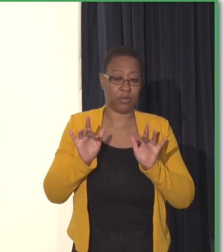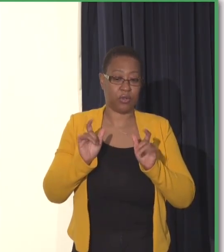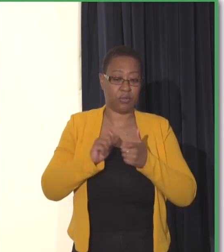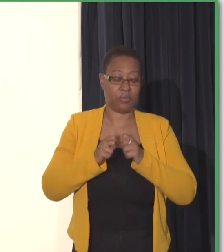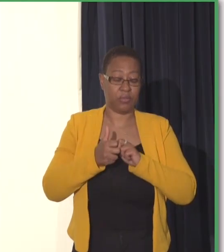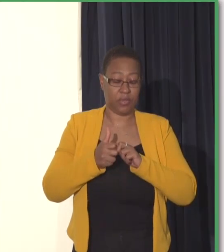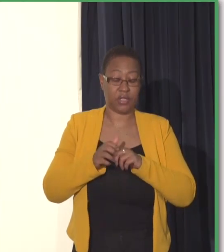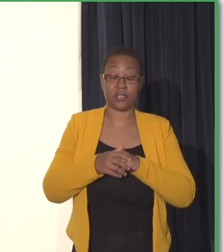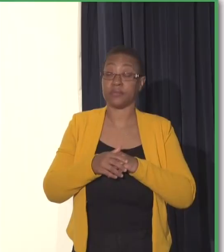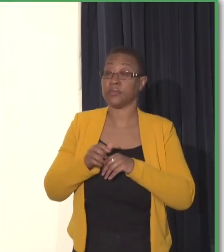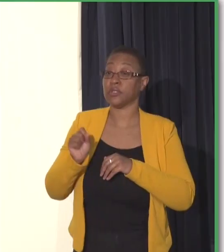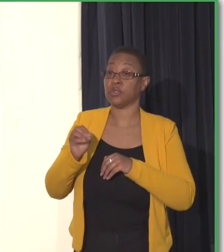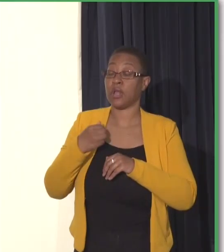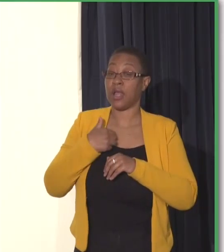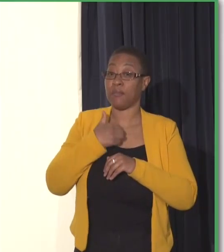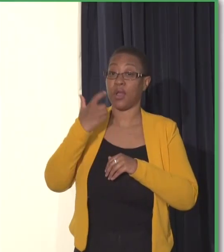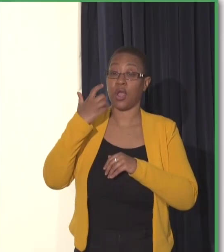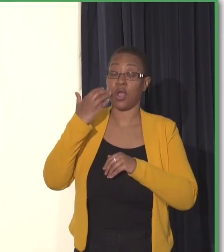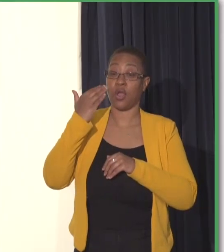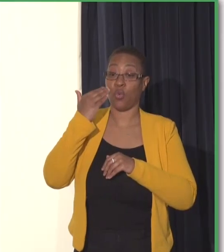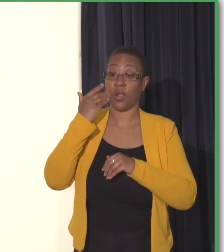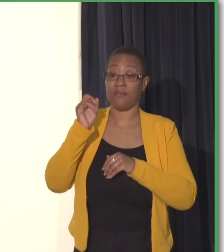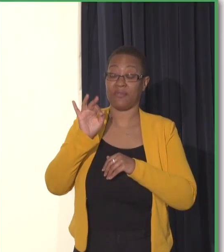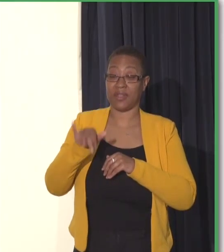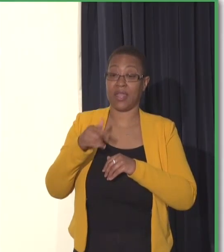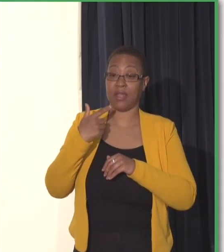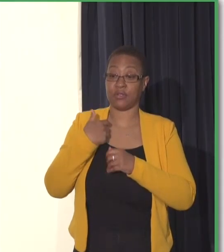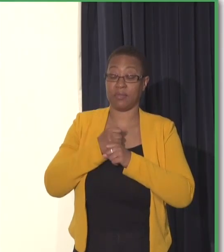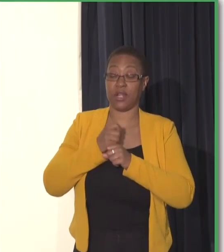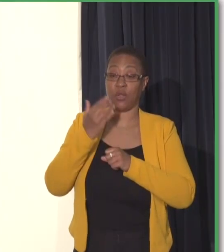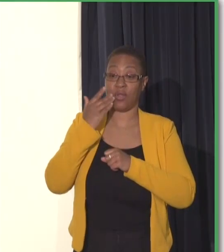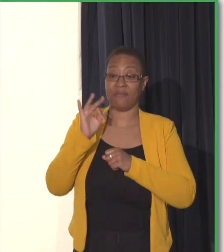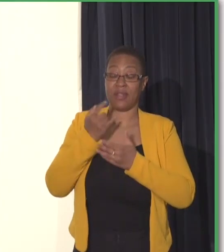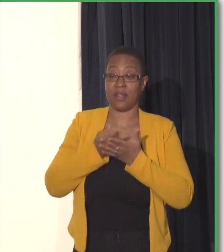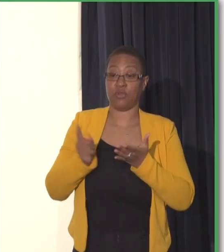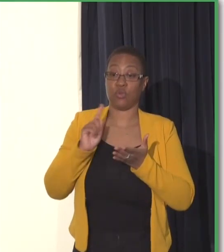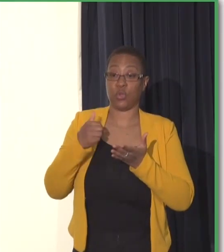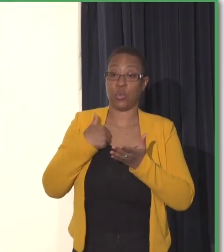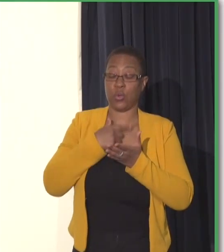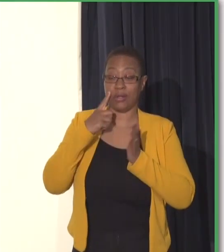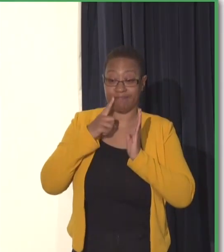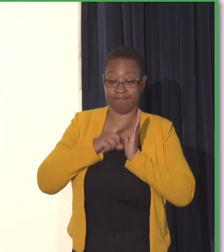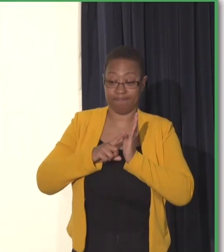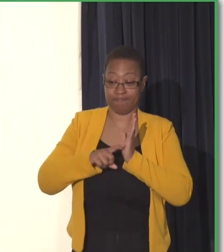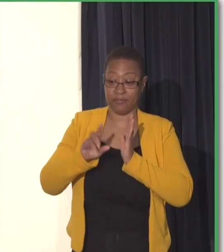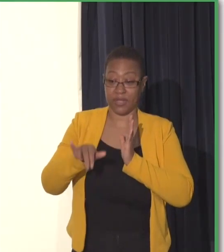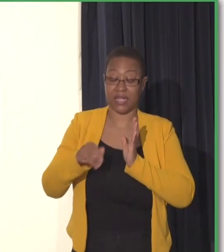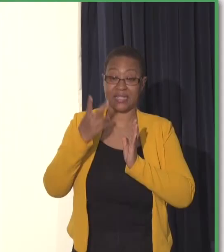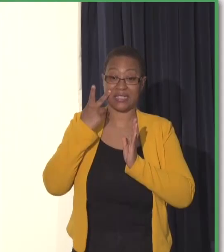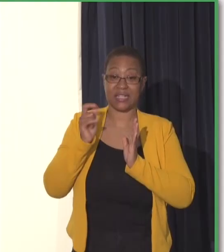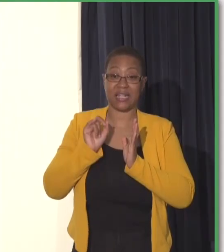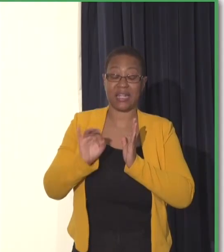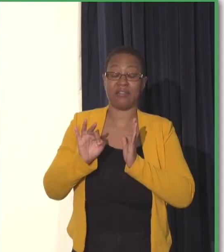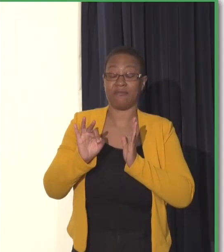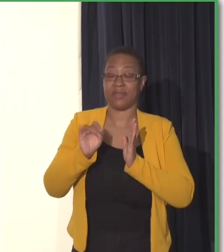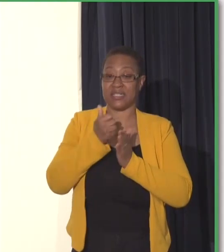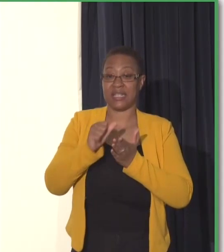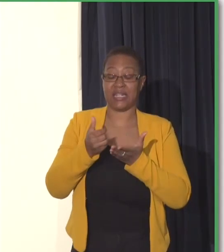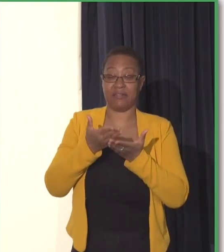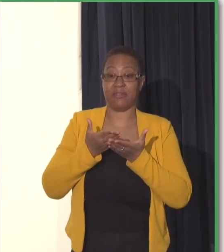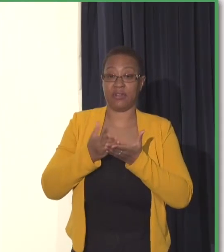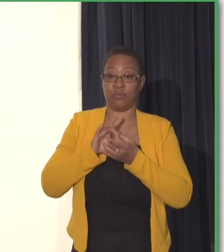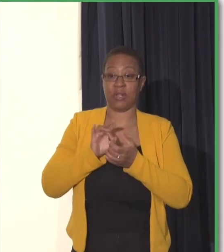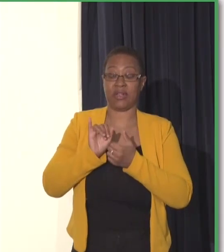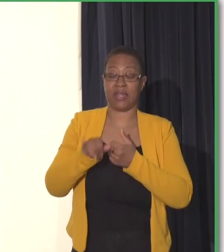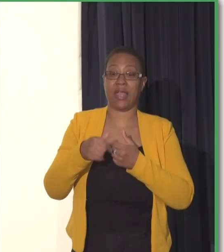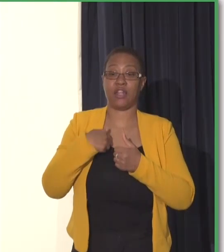So I am aware of that. I was made aware of that last week. I know that we're looking into that to see if there's any validity to that, but I don't have that